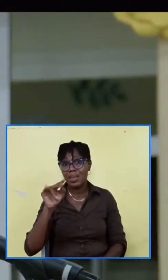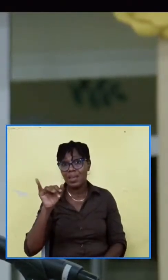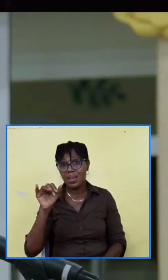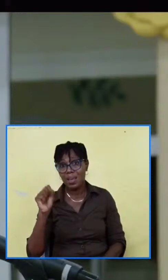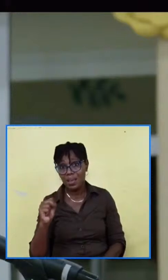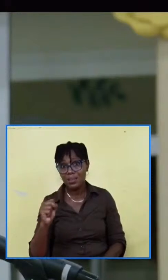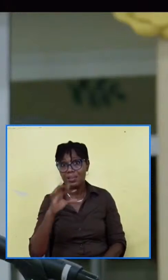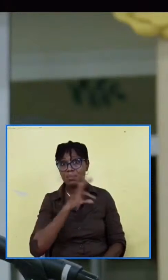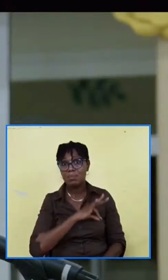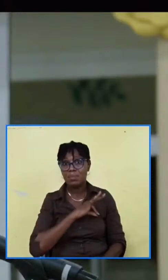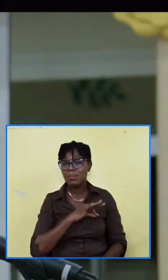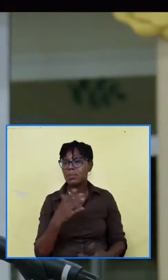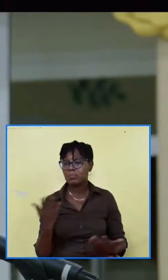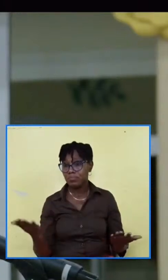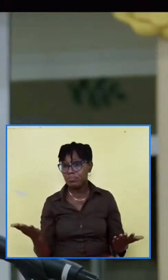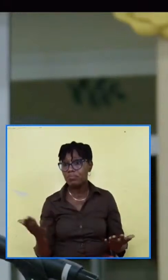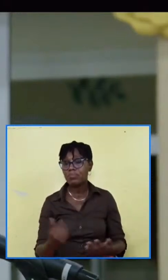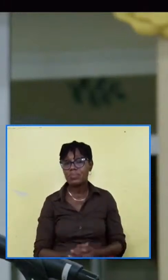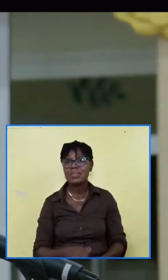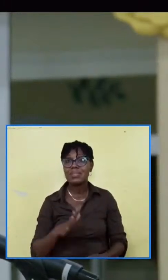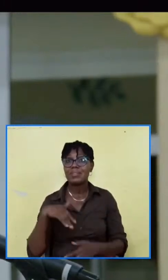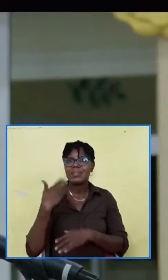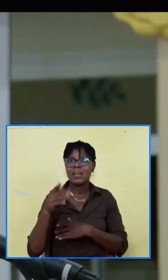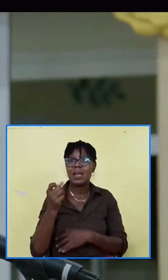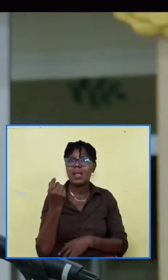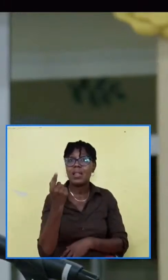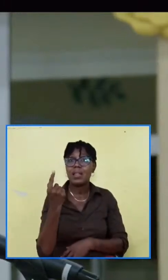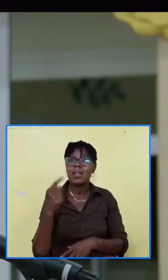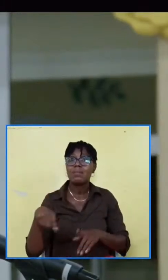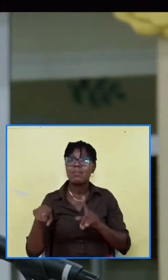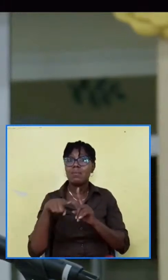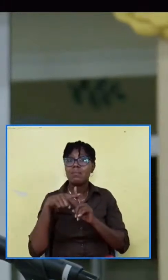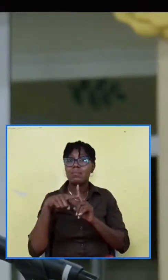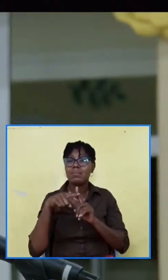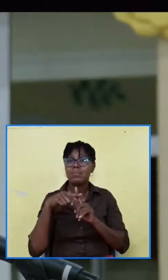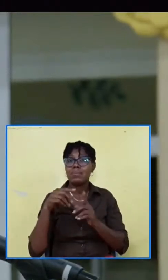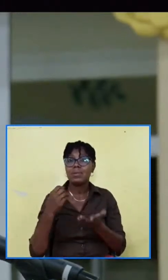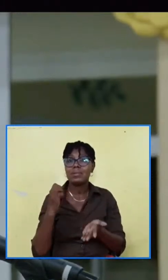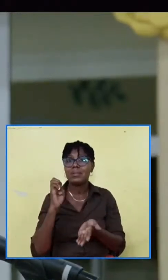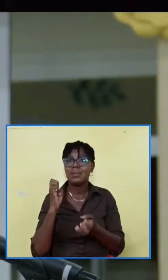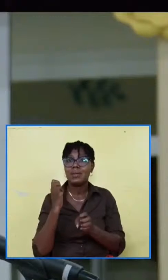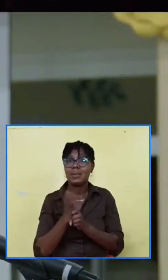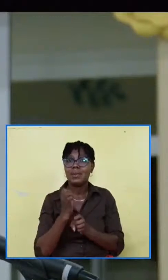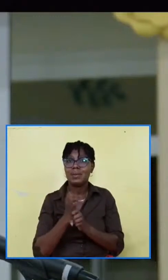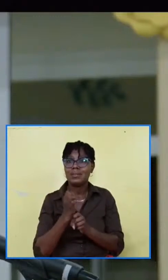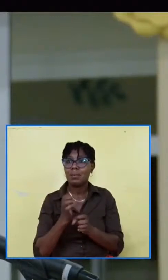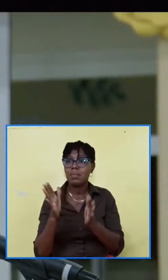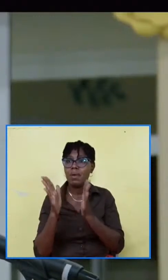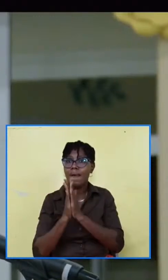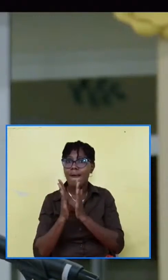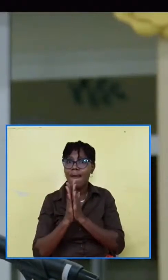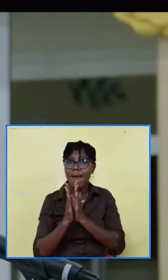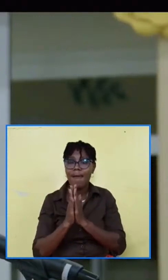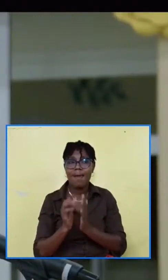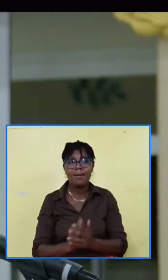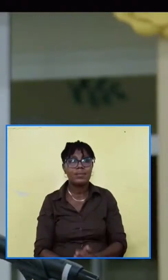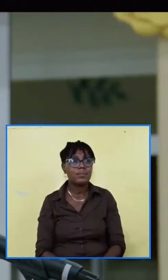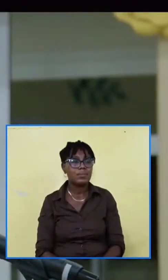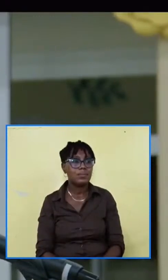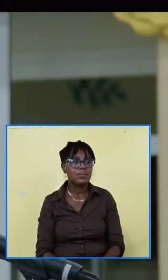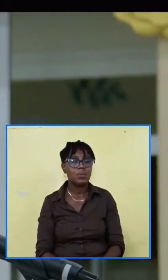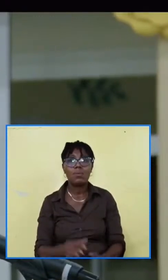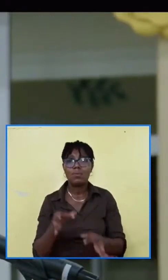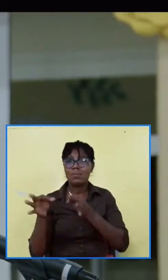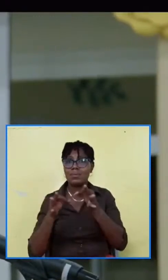drop it there like slightly so, and then later on 11 plus exam, ask for the current contribution rate. Why not? So they have an understanding what